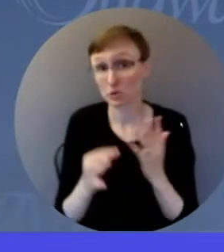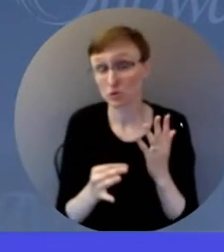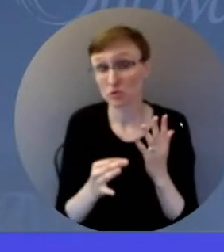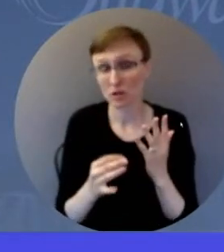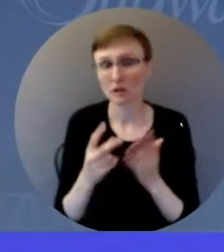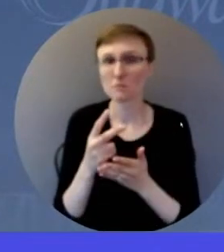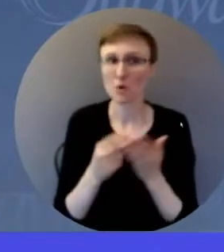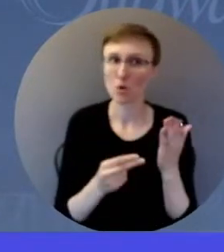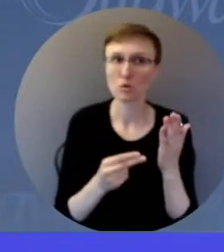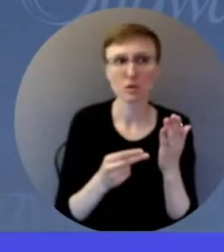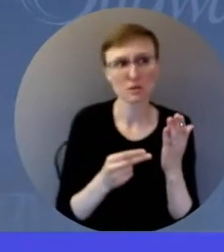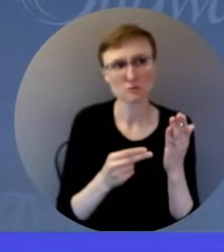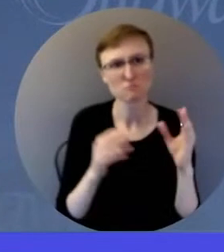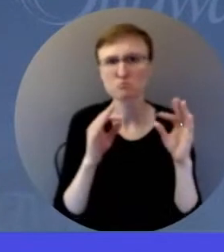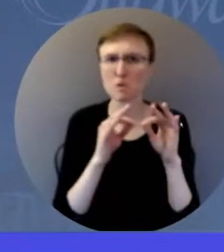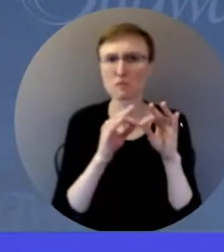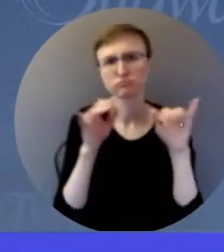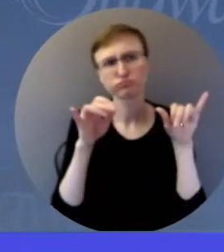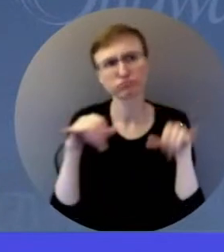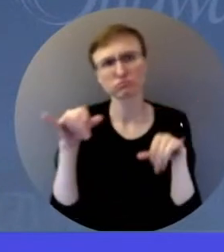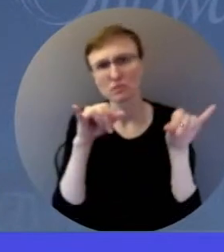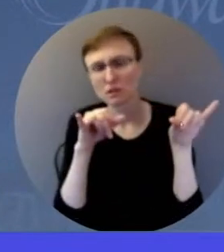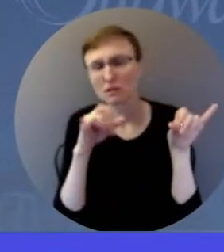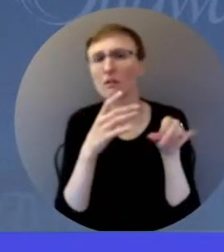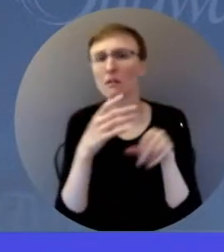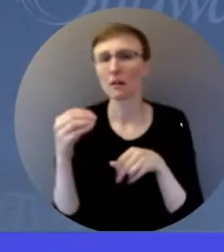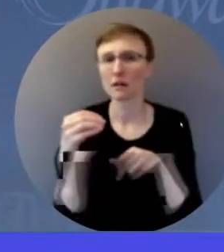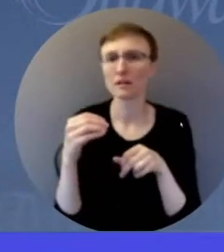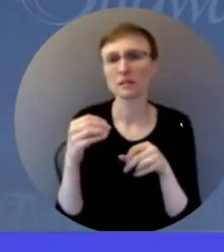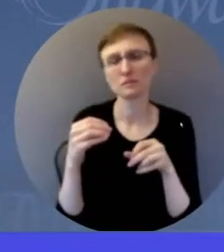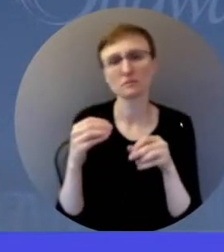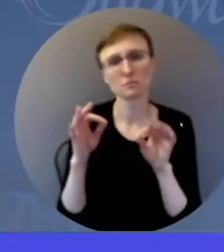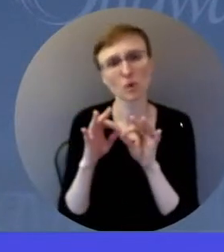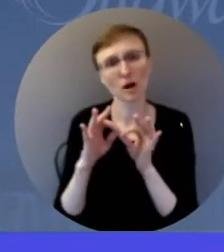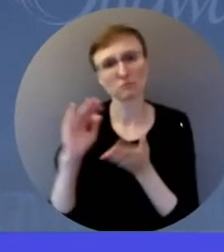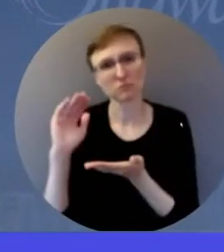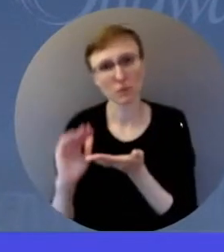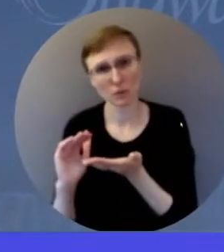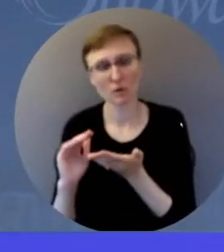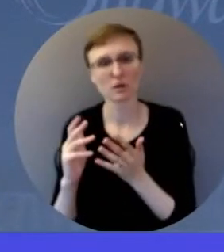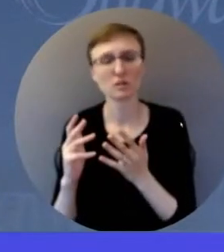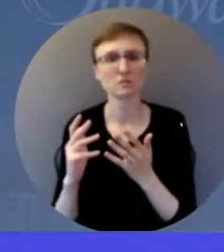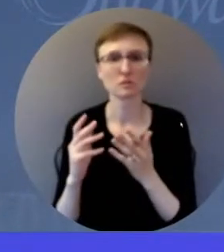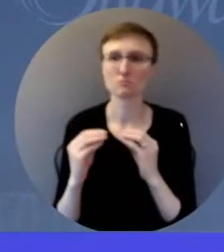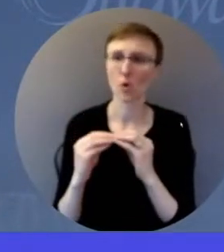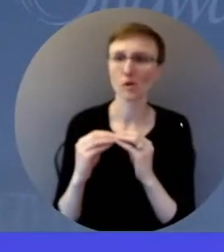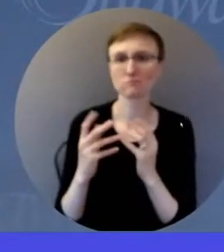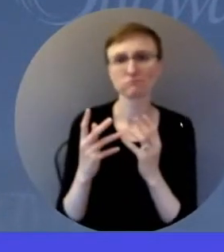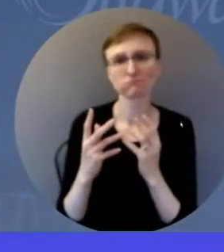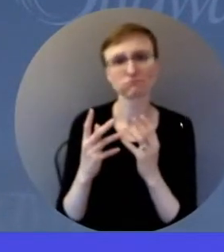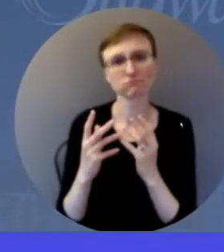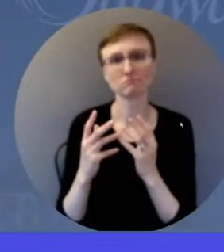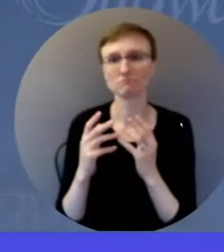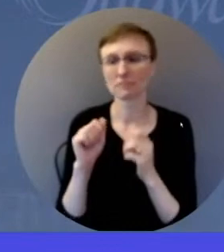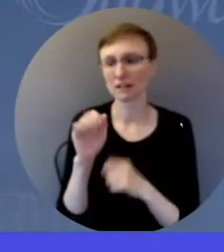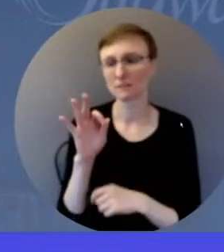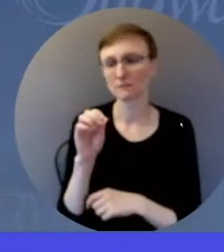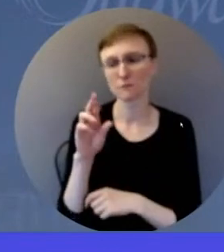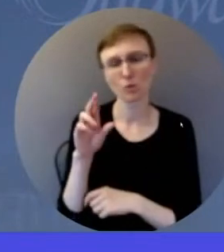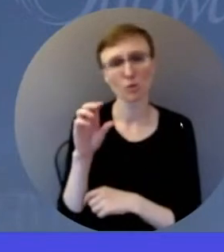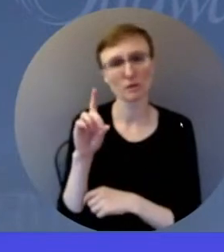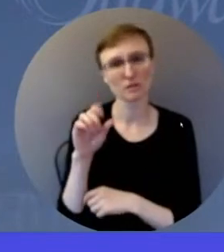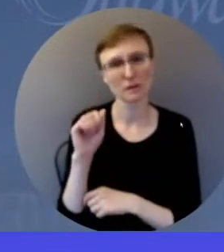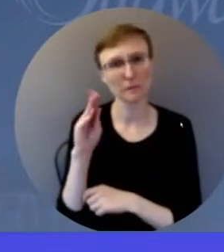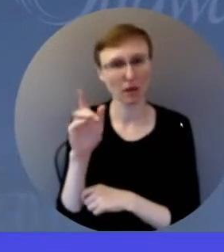as well as looking at the future of the north side stands and the Civic Centre. It's a